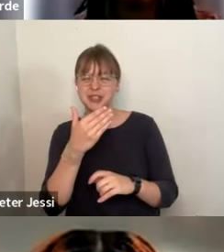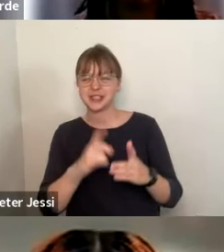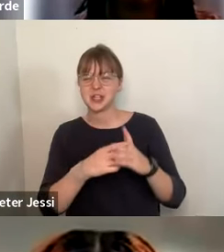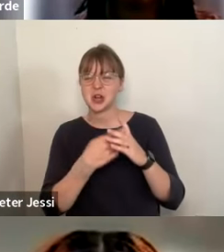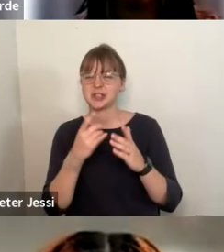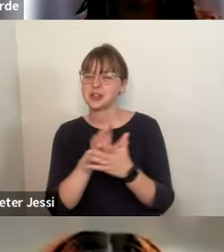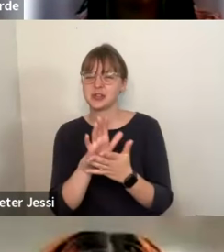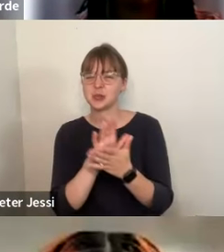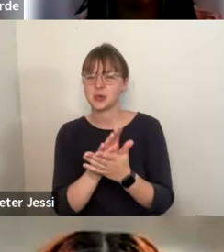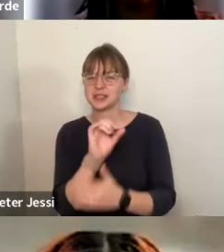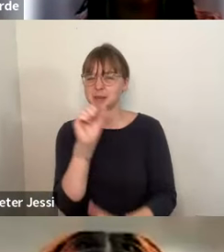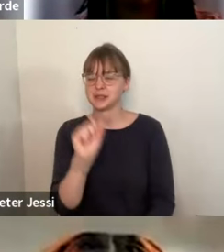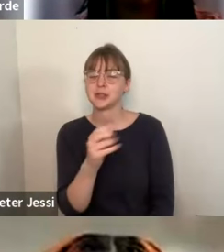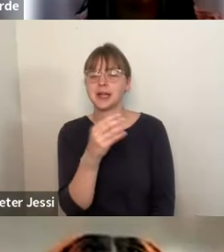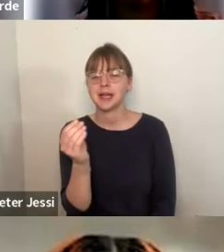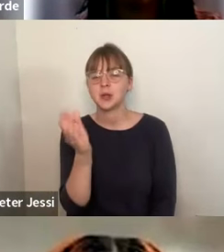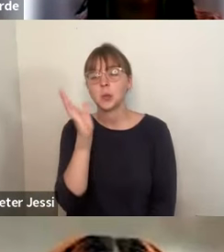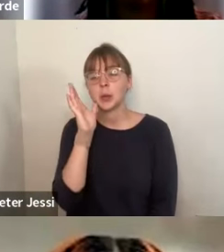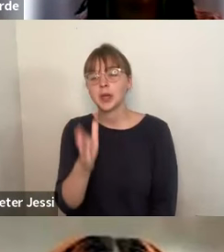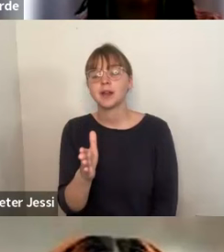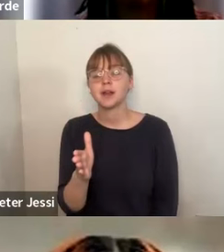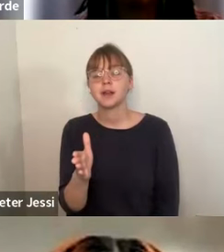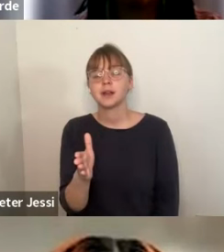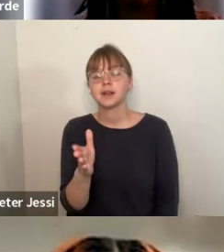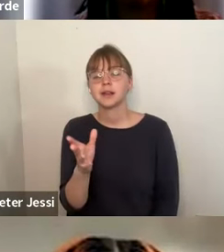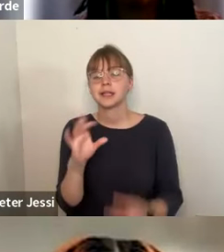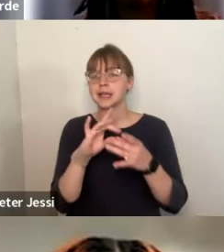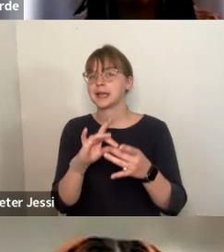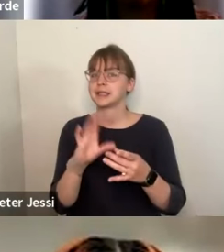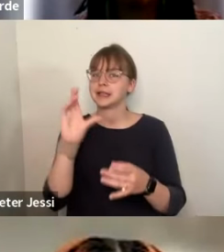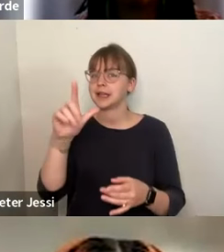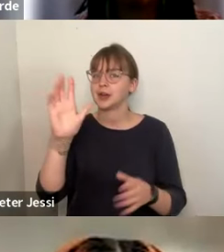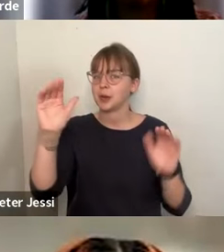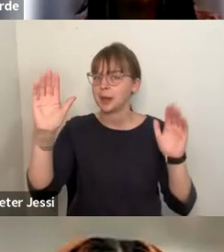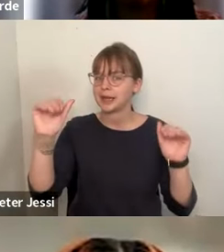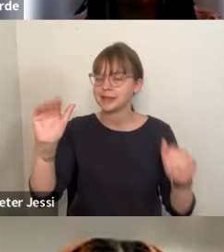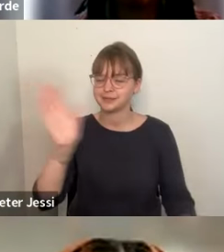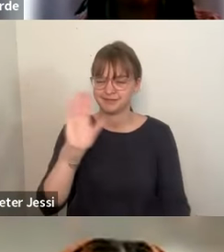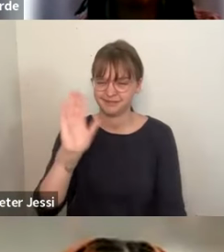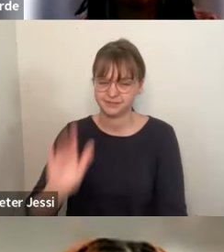school year, and we'll be connecting. All right, take care.